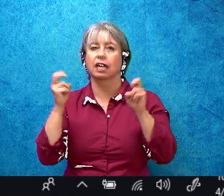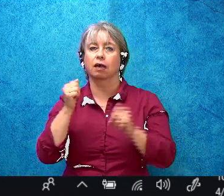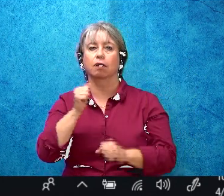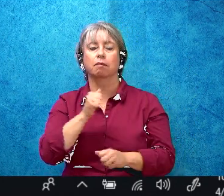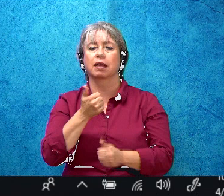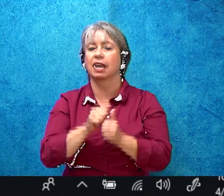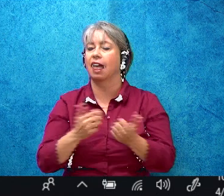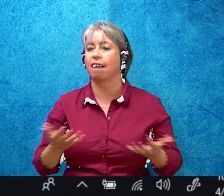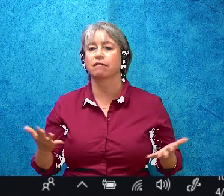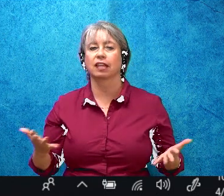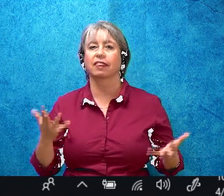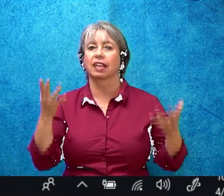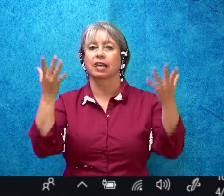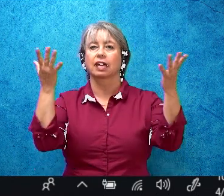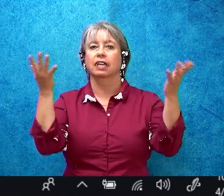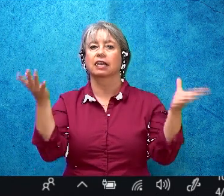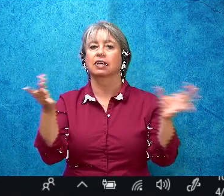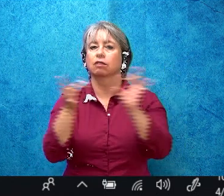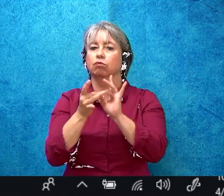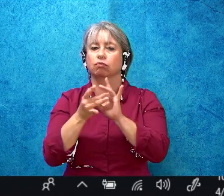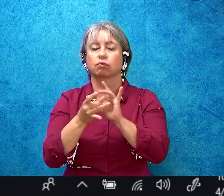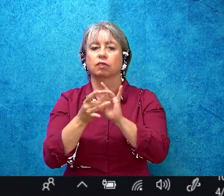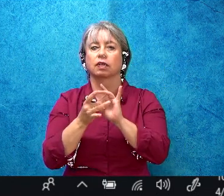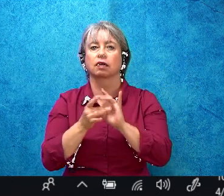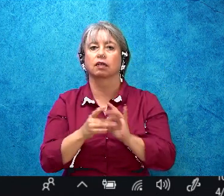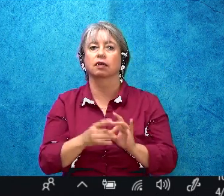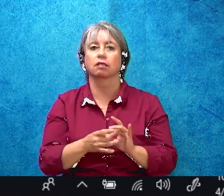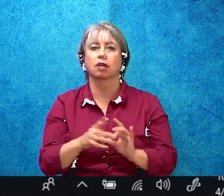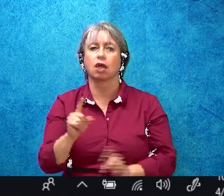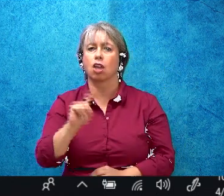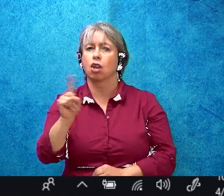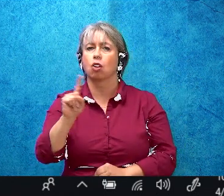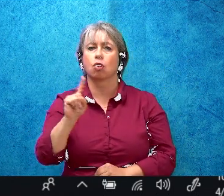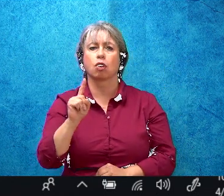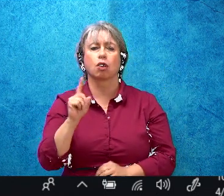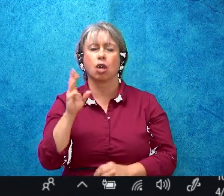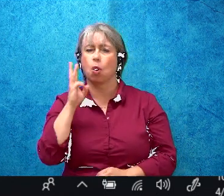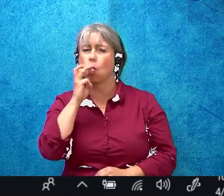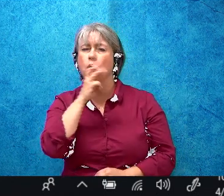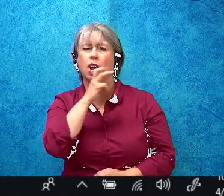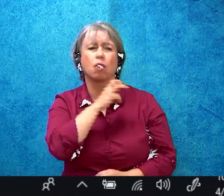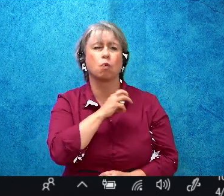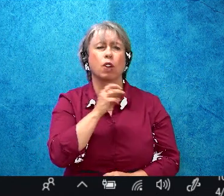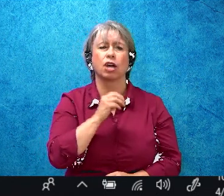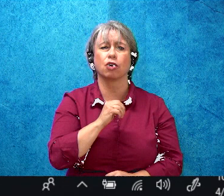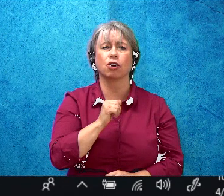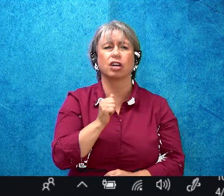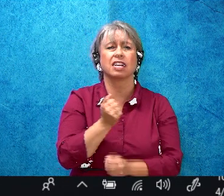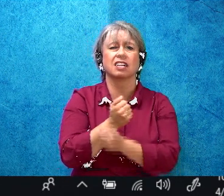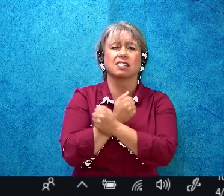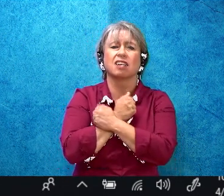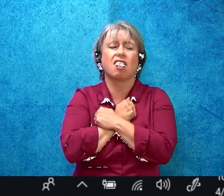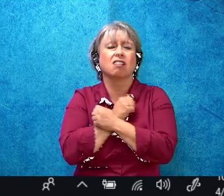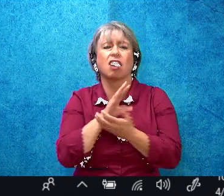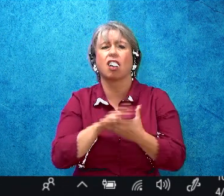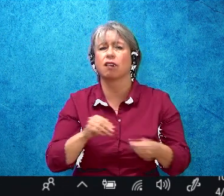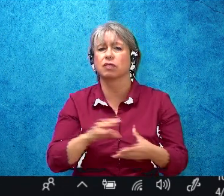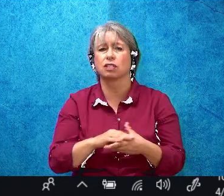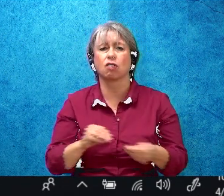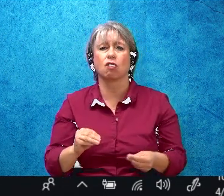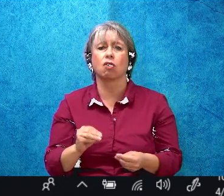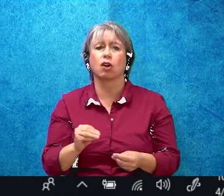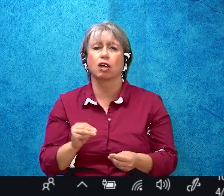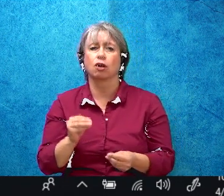okay? Edward and Bella, truest love story. Weirdest love story, though. Who falls in love with vampires? I don't even understand